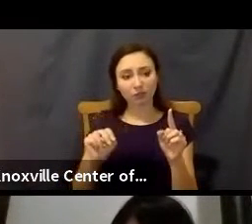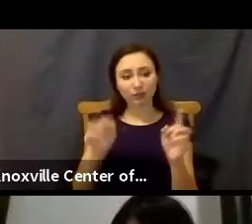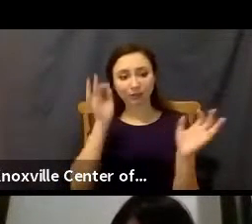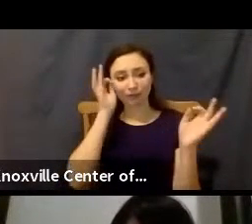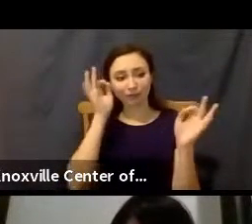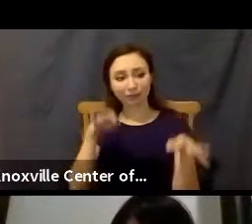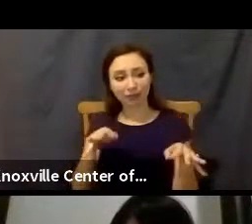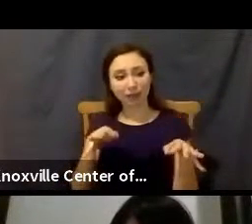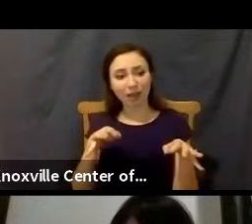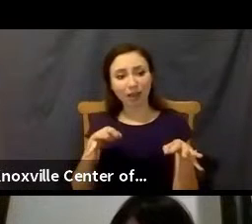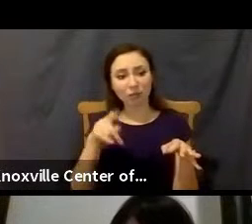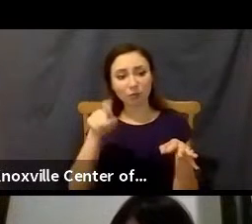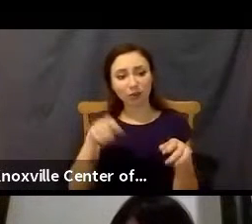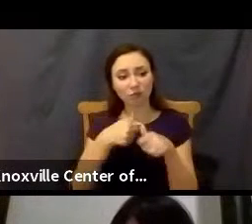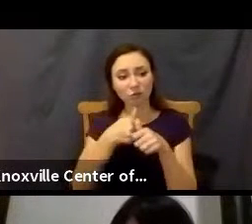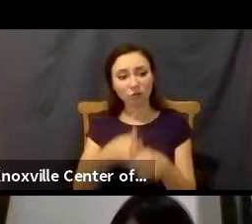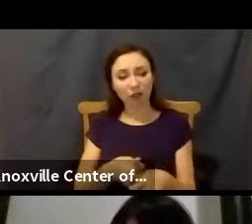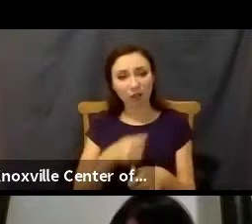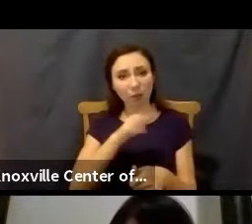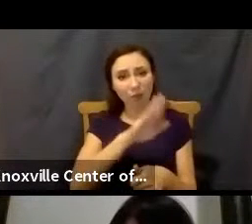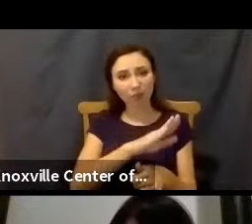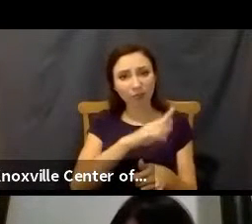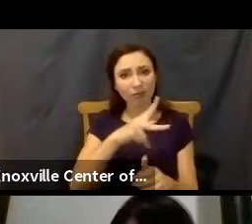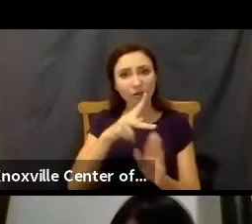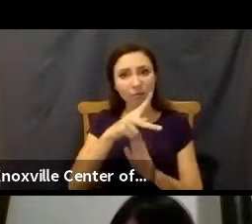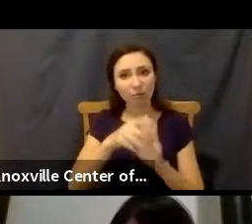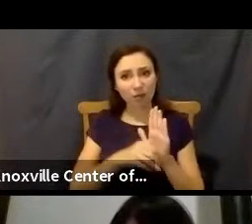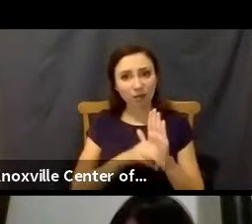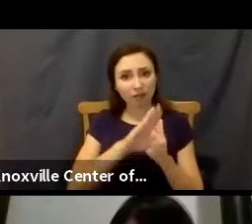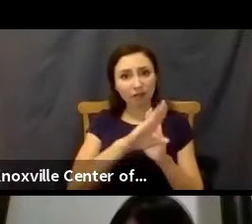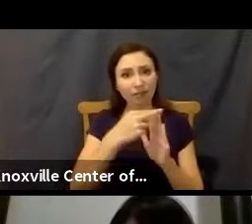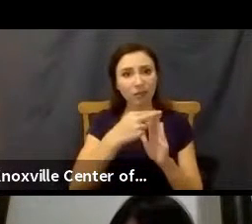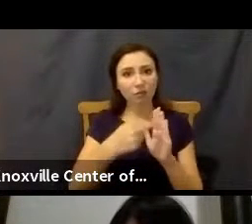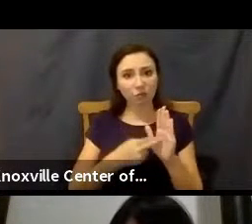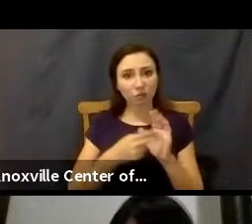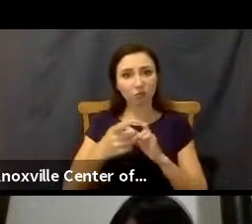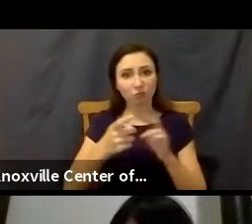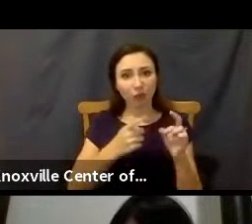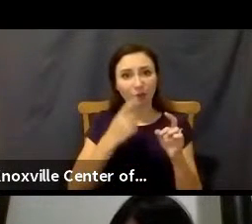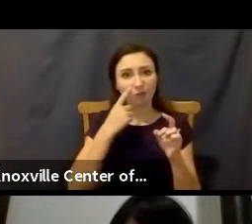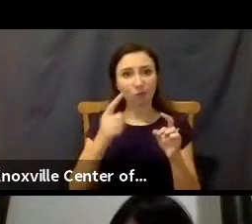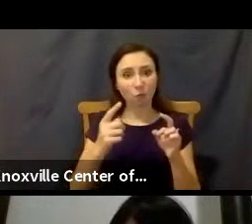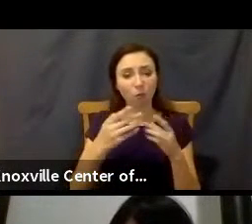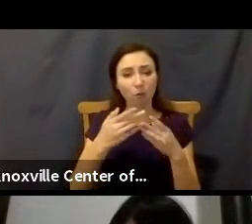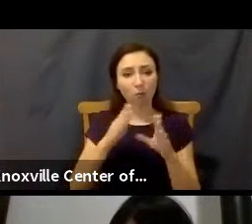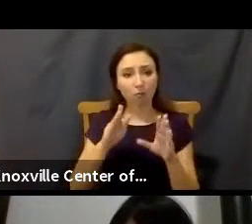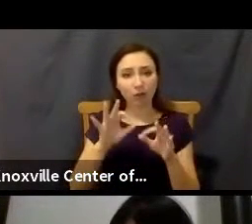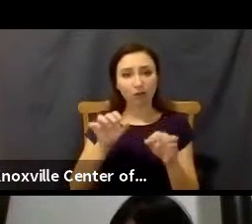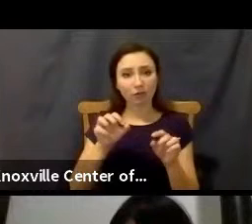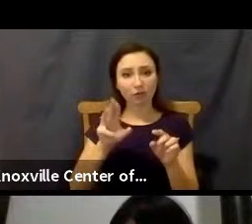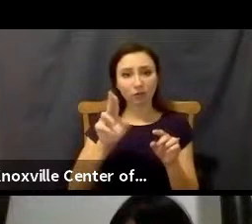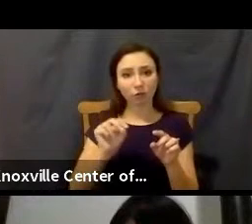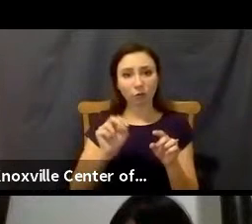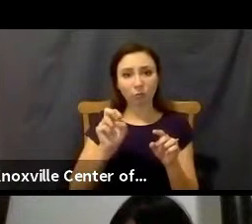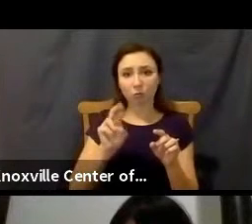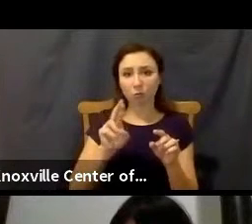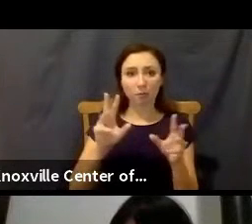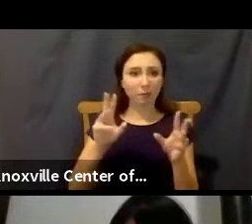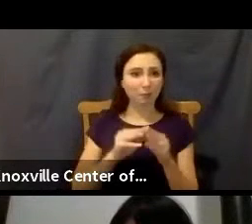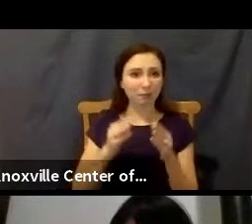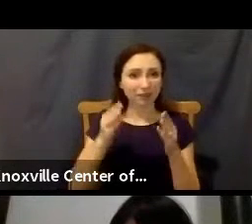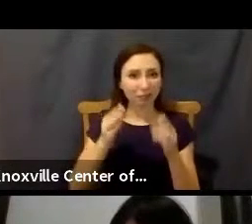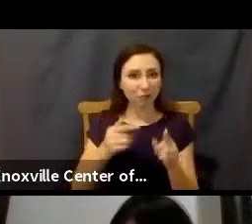follow their policy, their rules and regs for something like public forum or meeting in person.